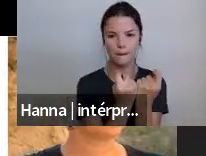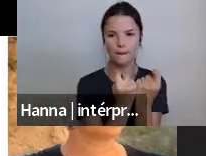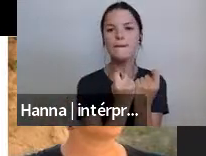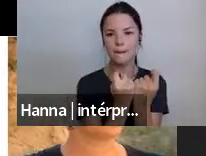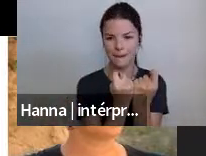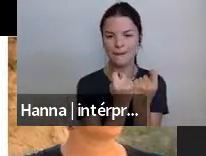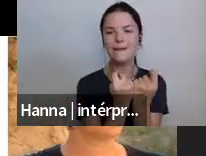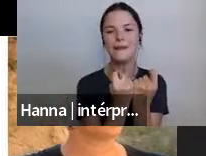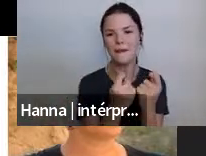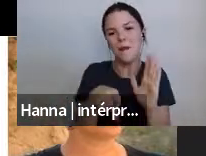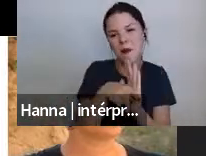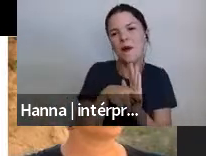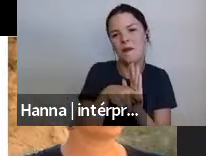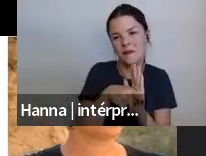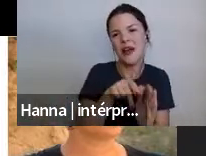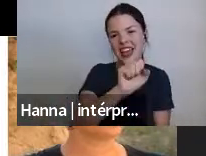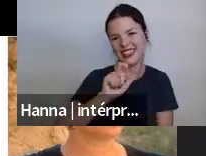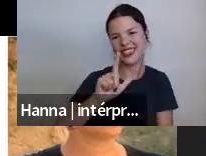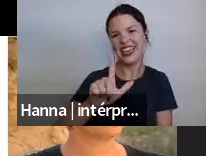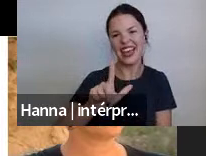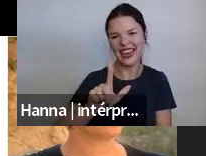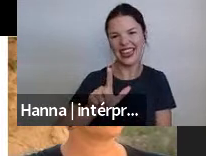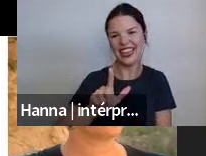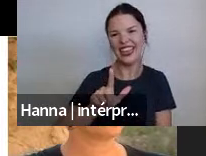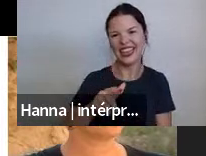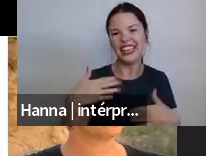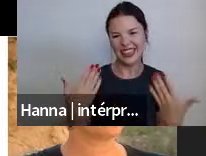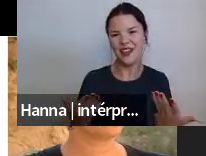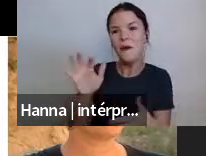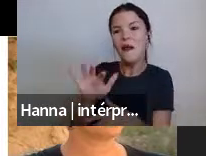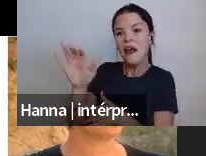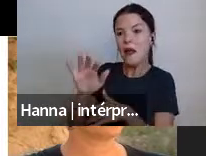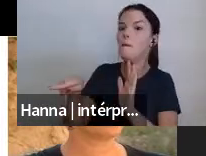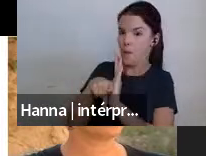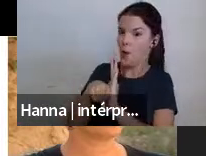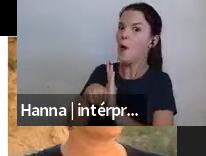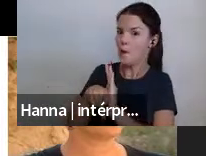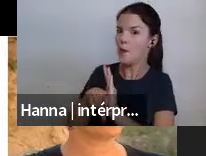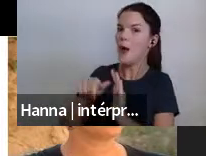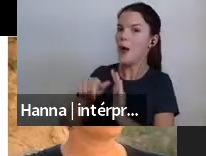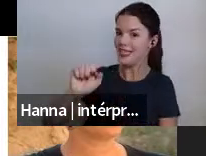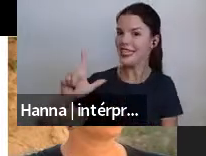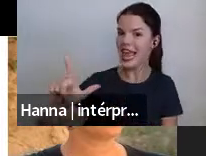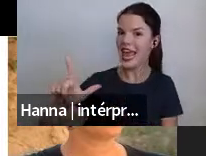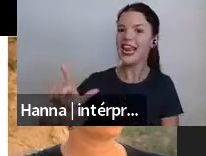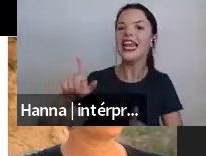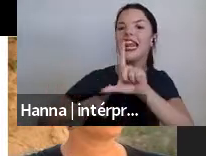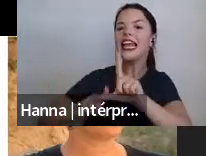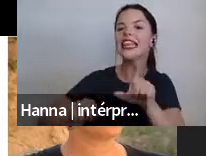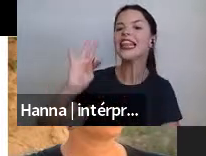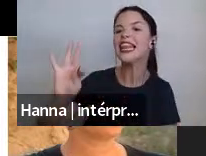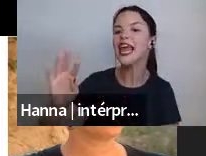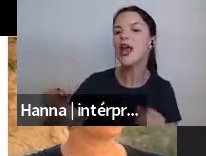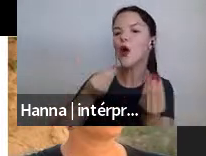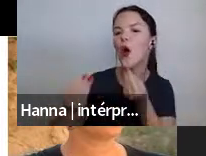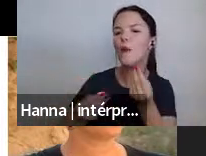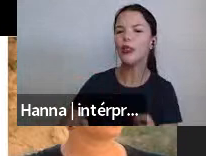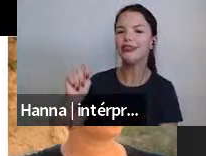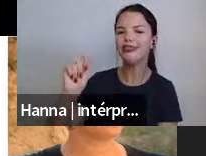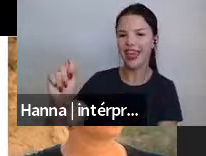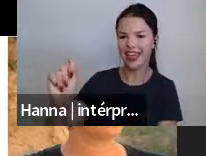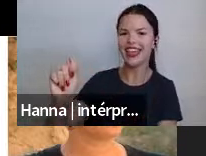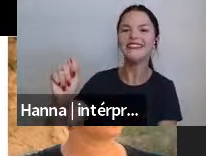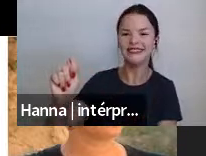T in the American Sign Language manual alphabet, because in Libras, T is like this. Okay, so this is T in